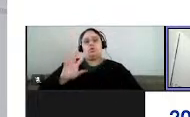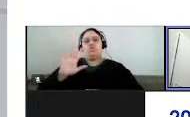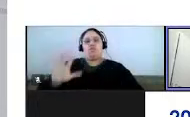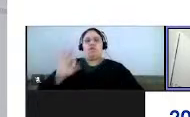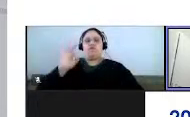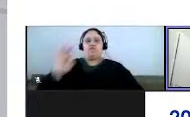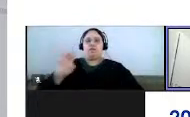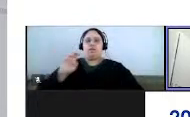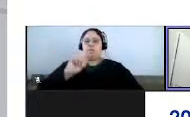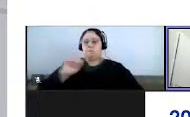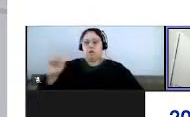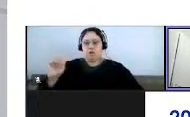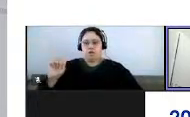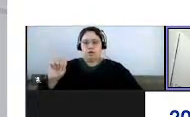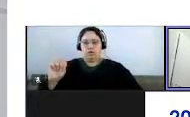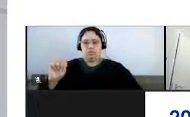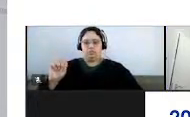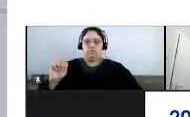12.253 million.